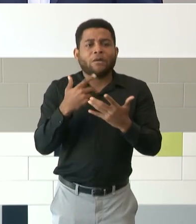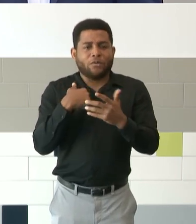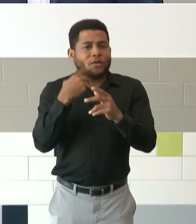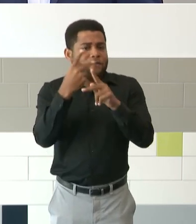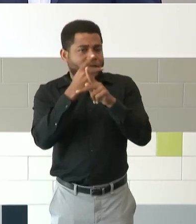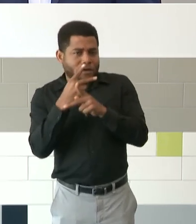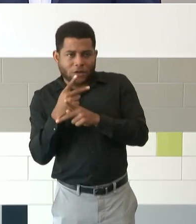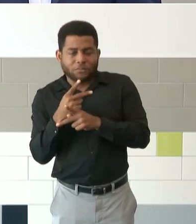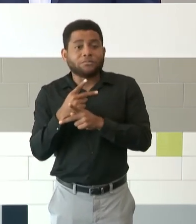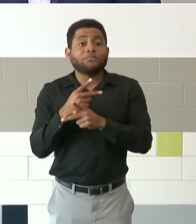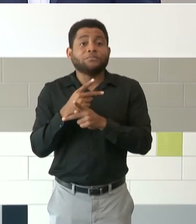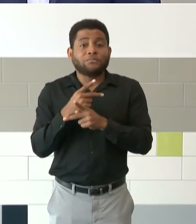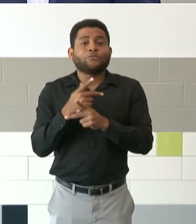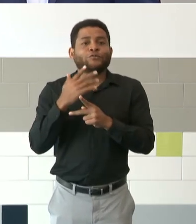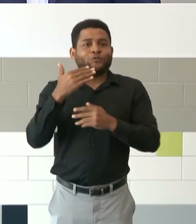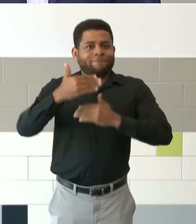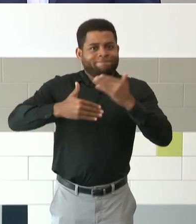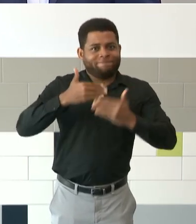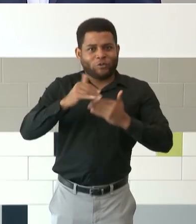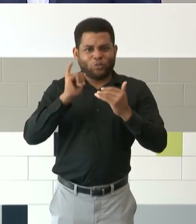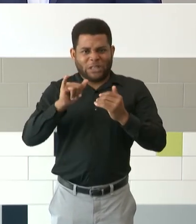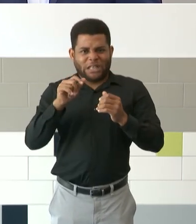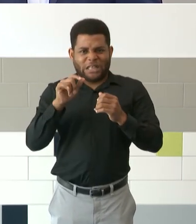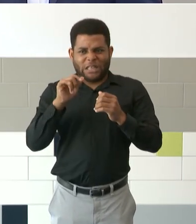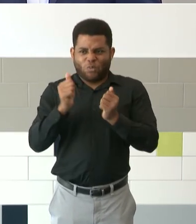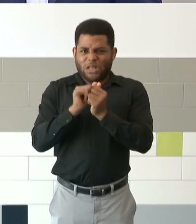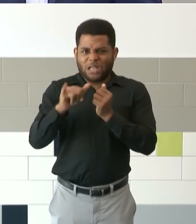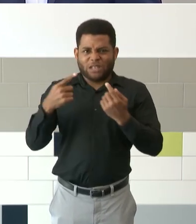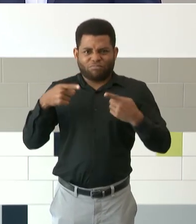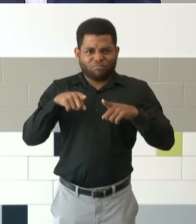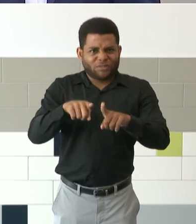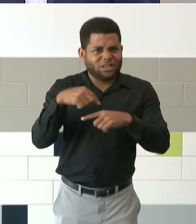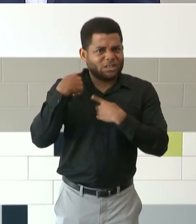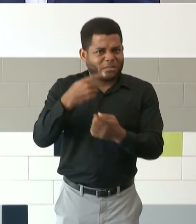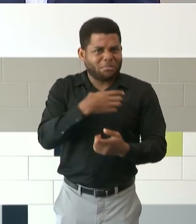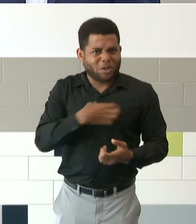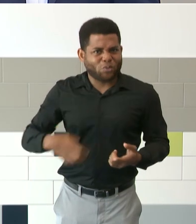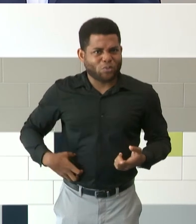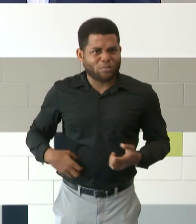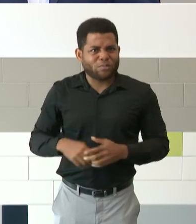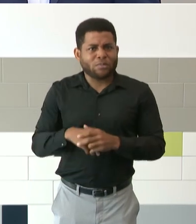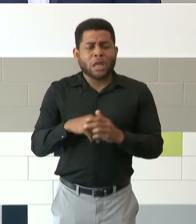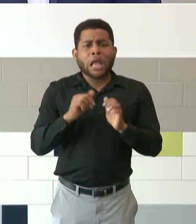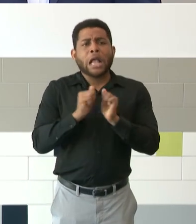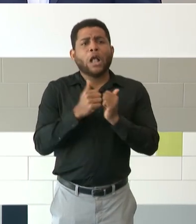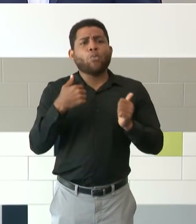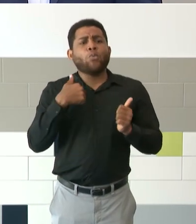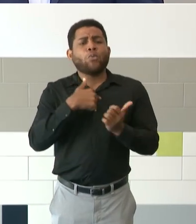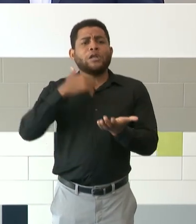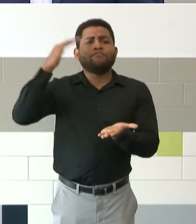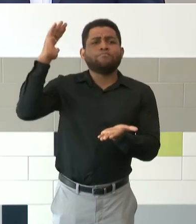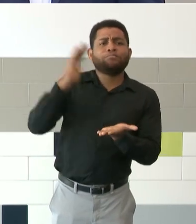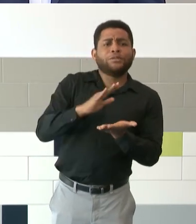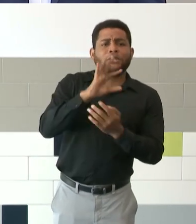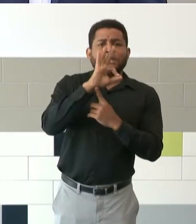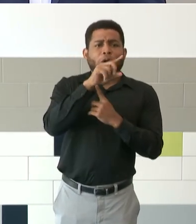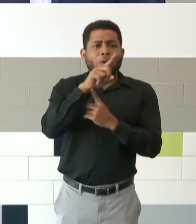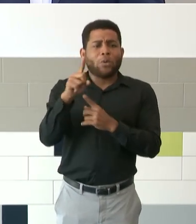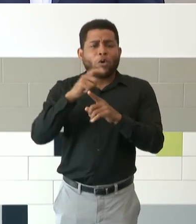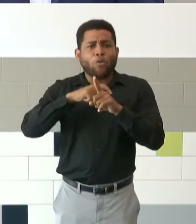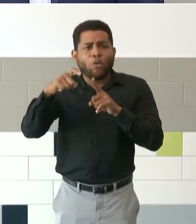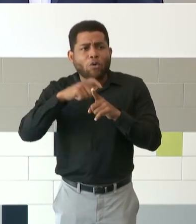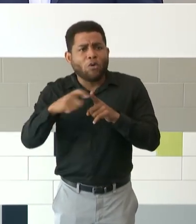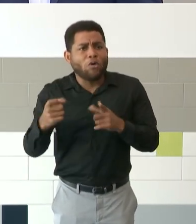that I've been mayor, is how do we have fewer 911 calls that are coming into our system for